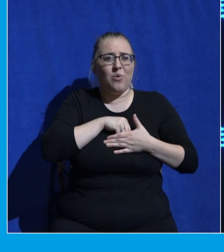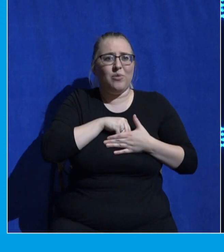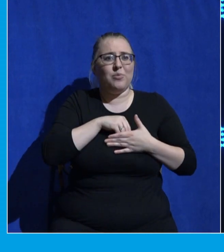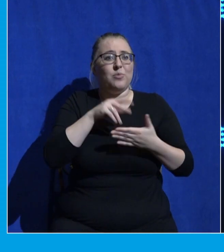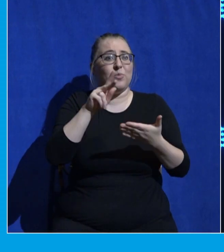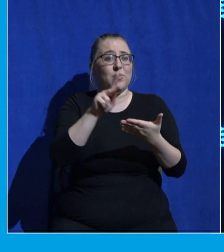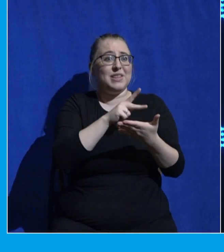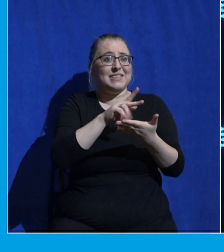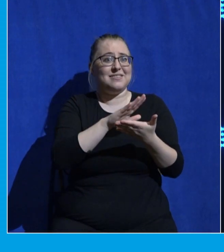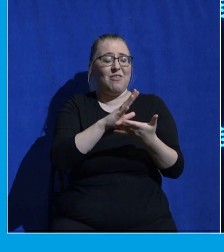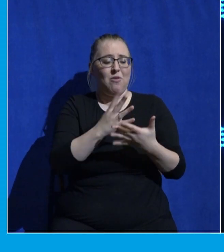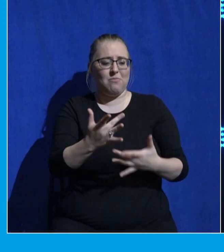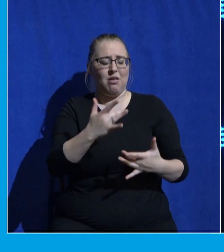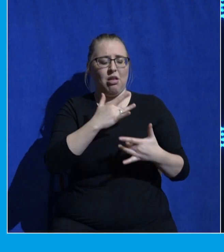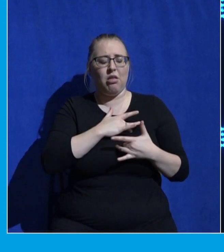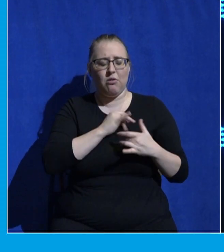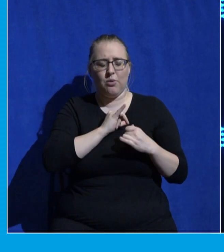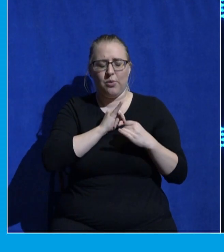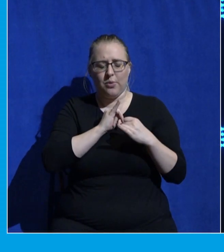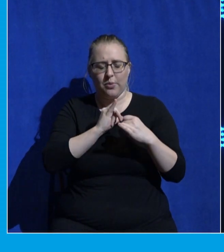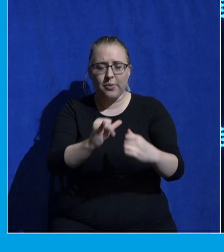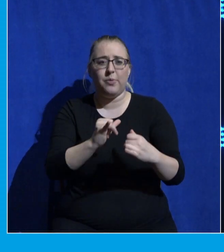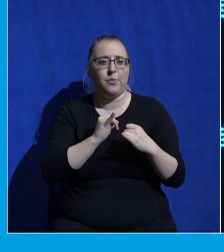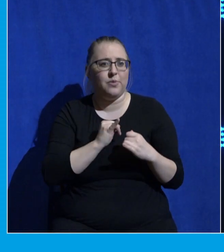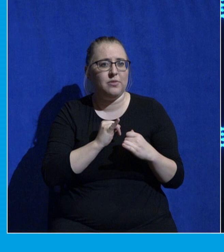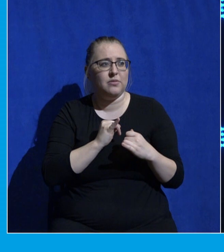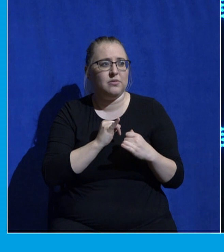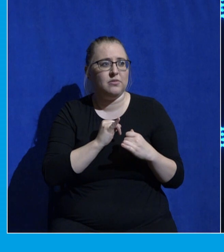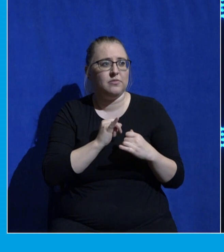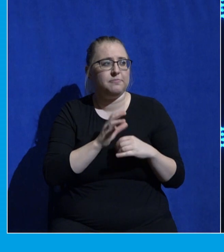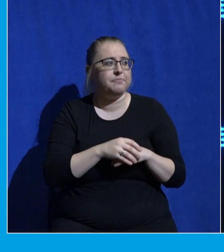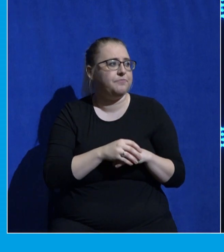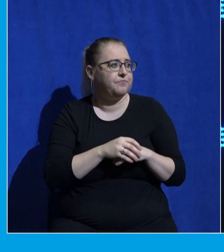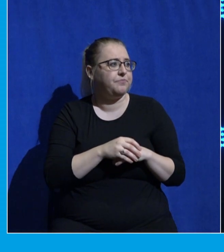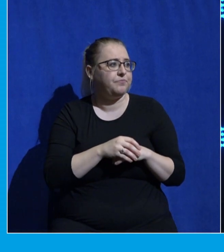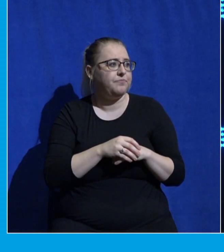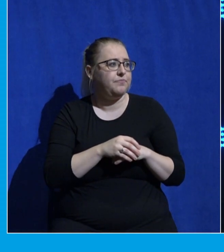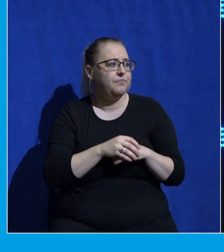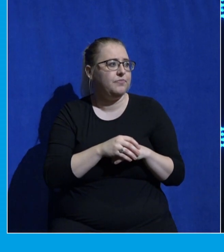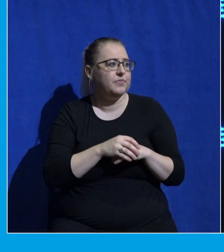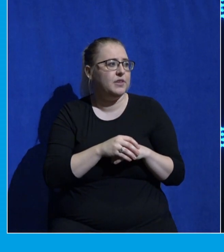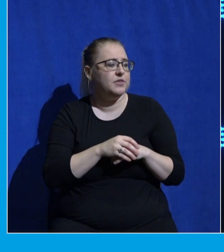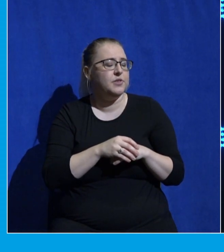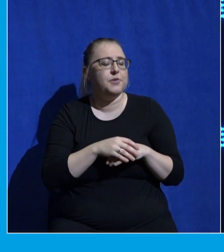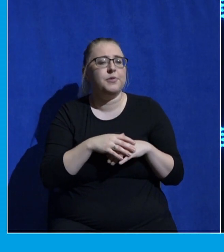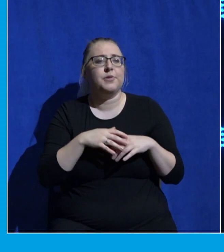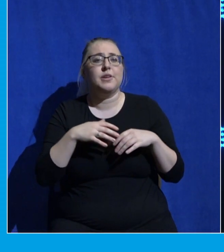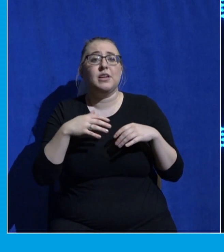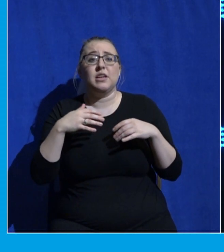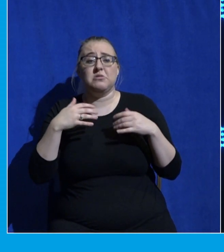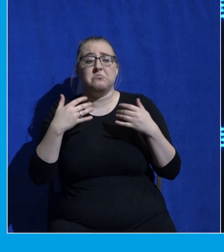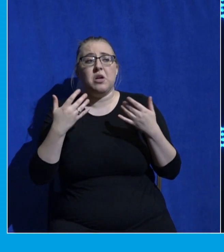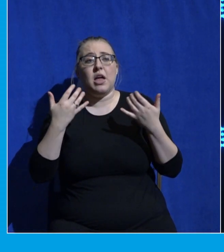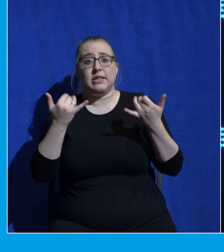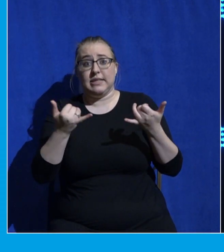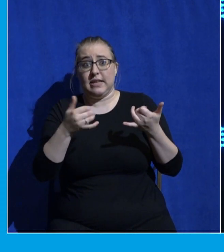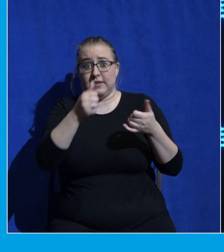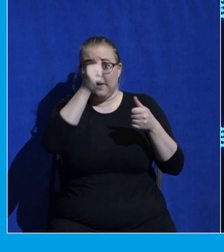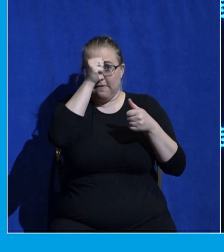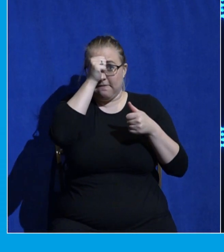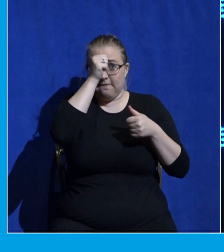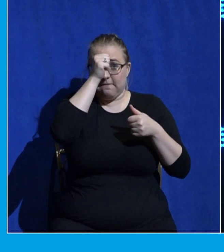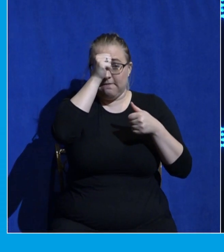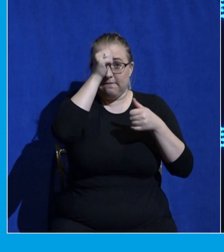Yes. We'll go home on this. Along with Father's Day, today is a day that our country is celebrating